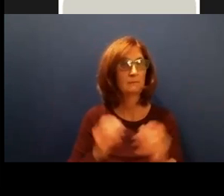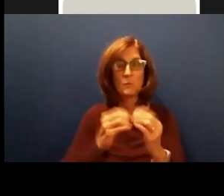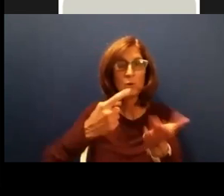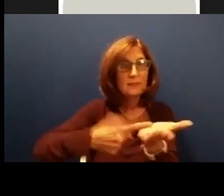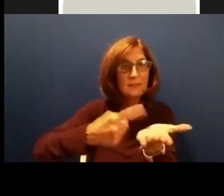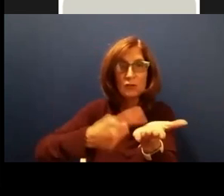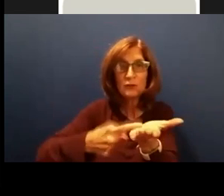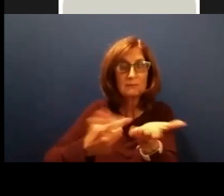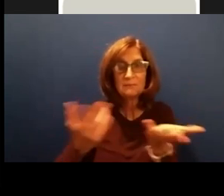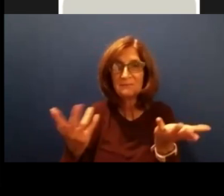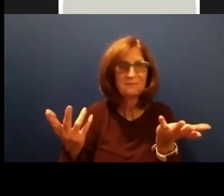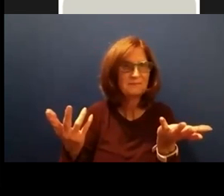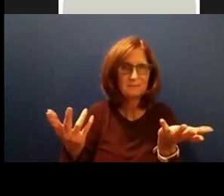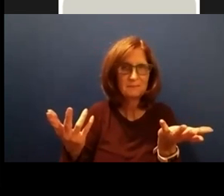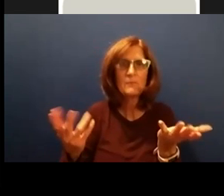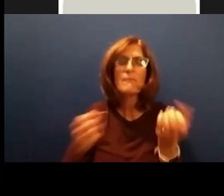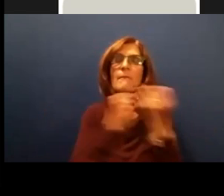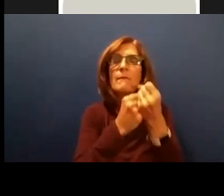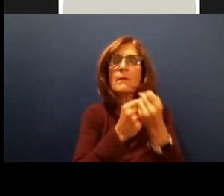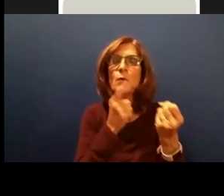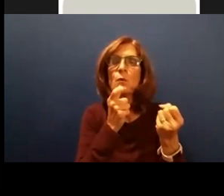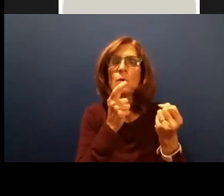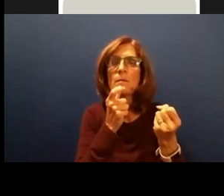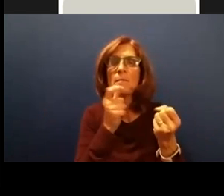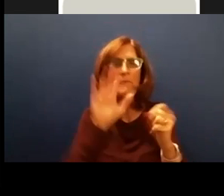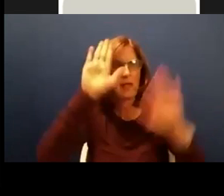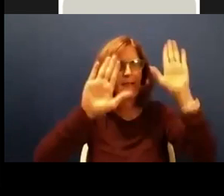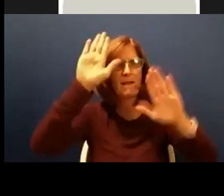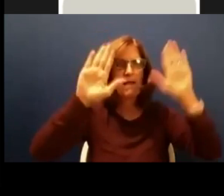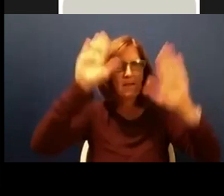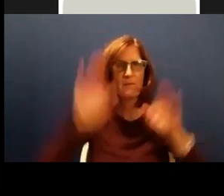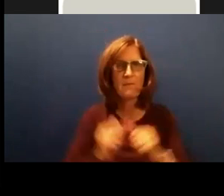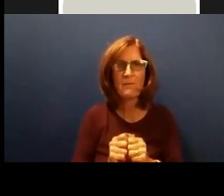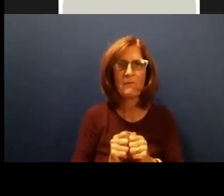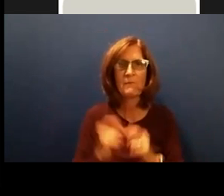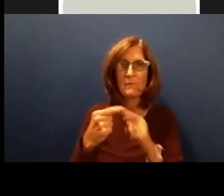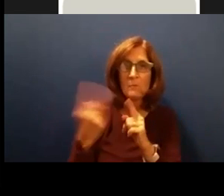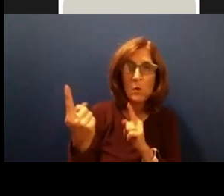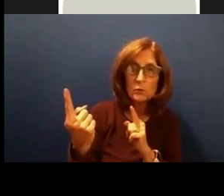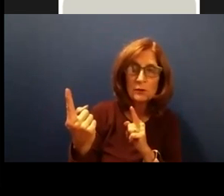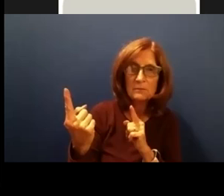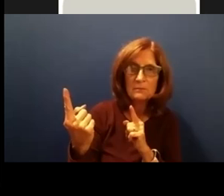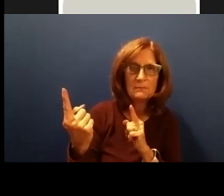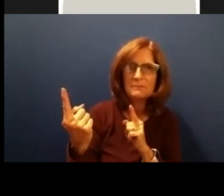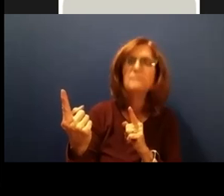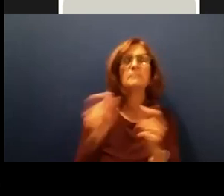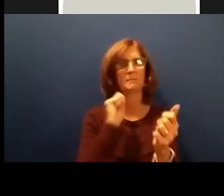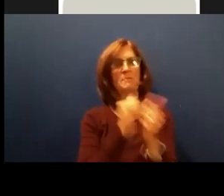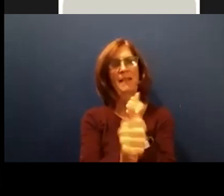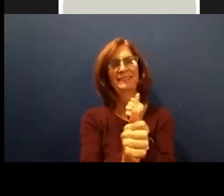discussion? All those in favor? Aye. Aye. Any opposed? Motion carried.